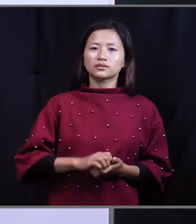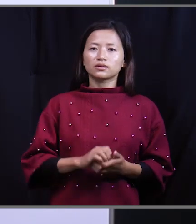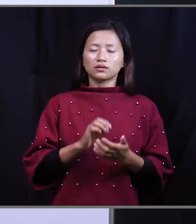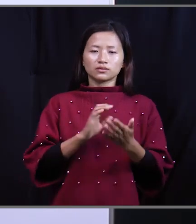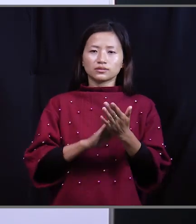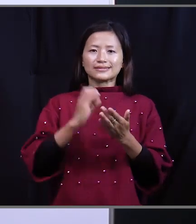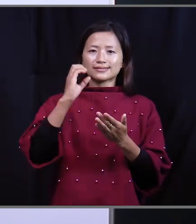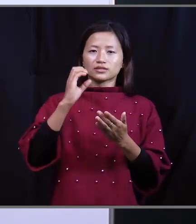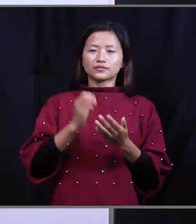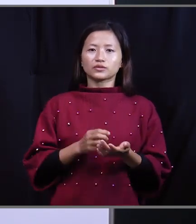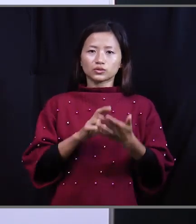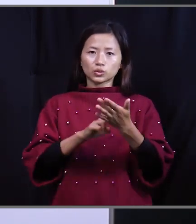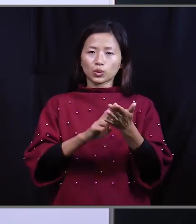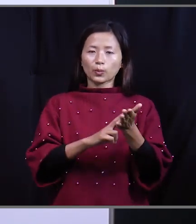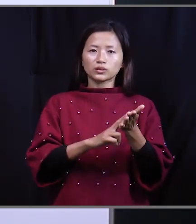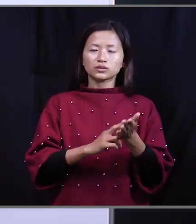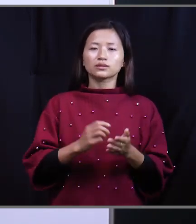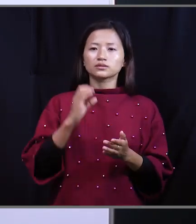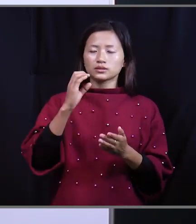synaptonemal complex, remember that.